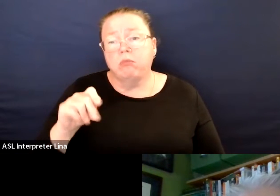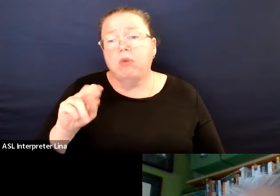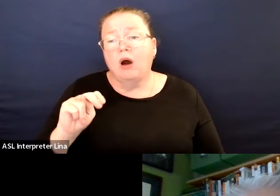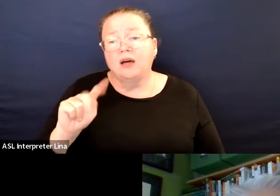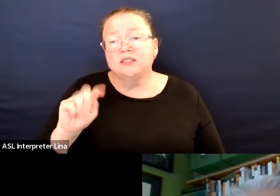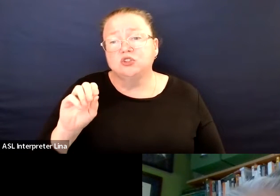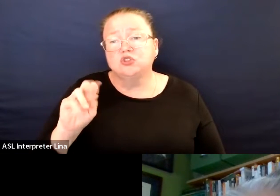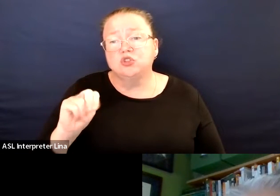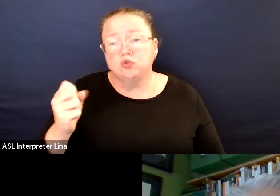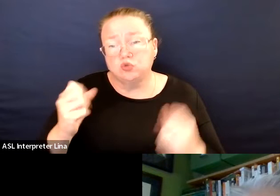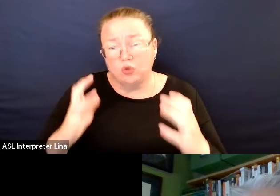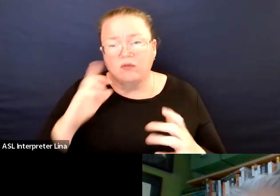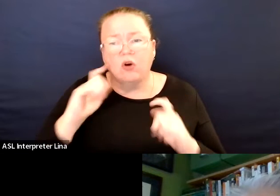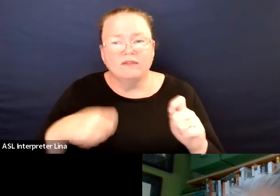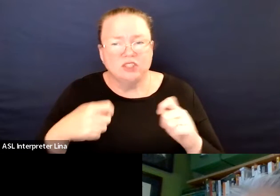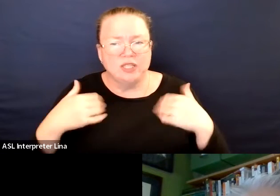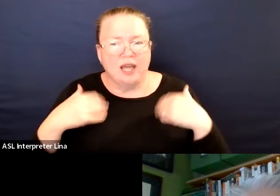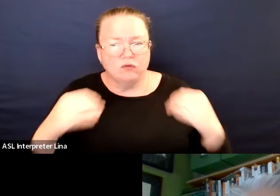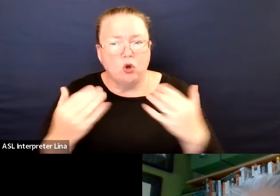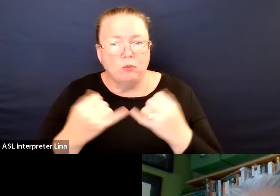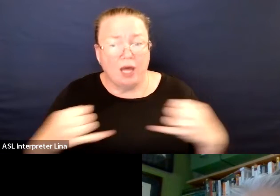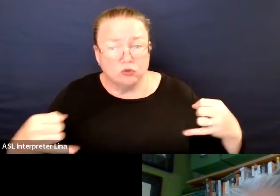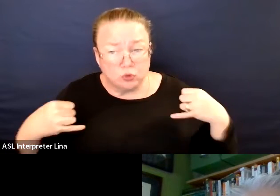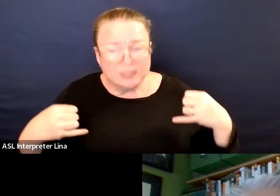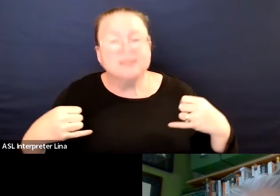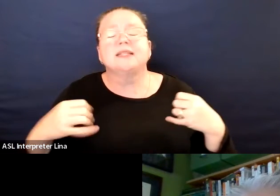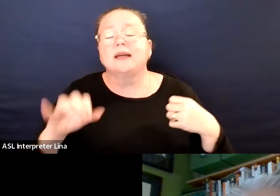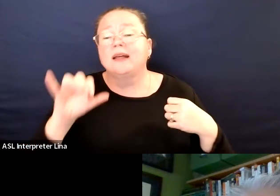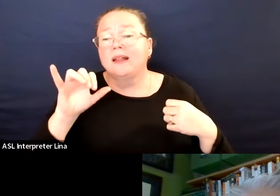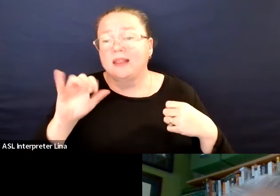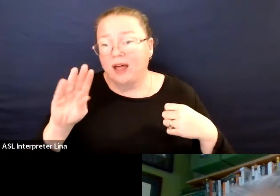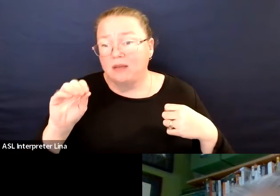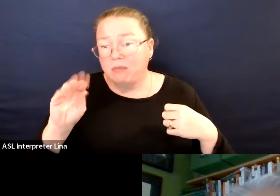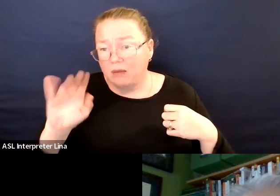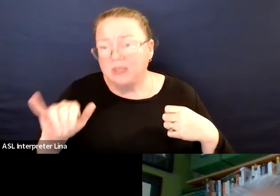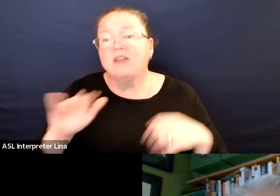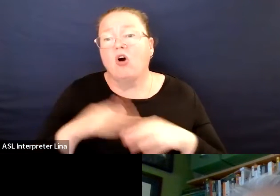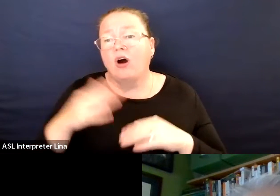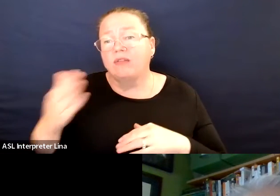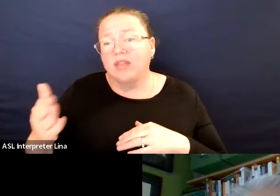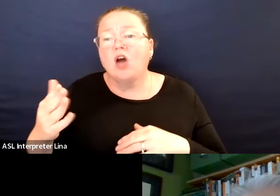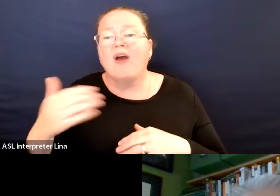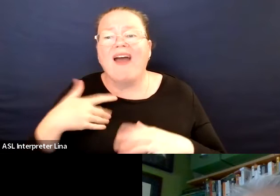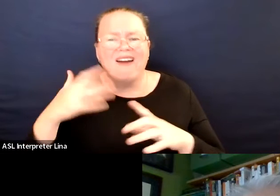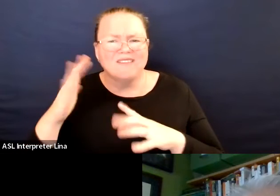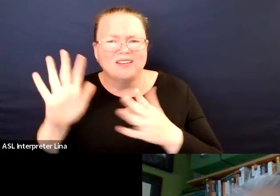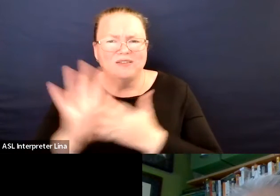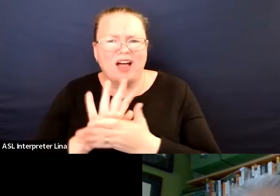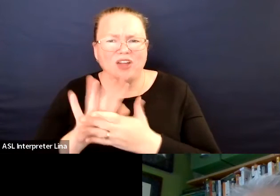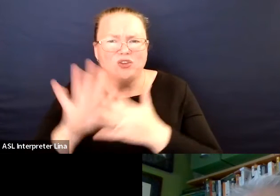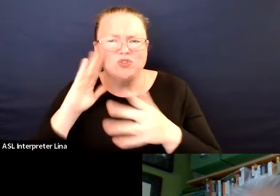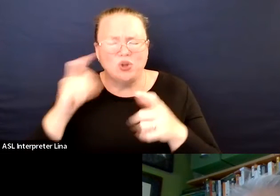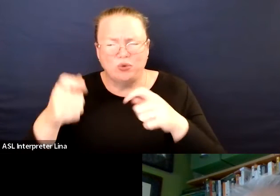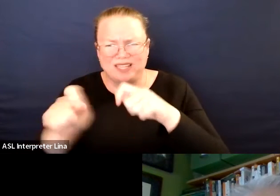for our Fishing Has No Boundaries. So, and then even Bobby has gone to, she hangs up the little flyers, you know, the little tear